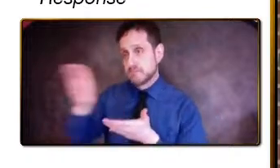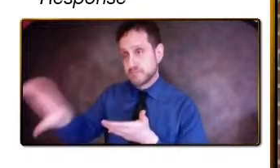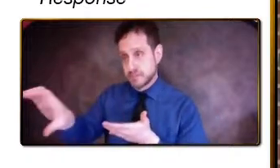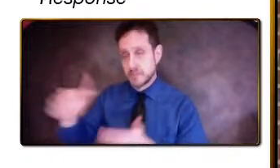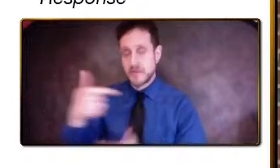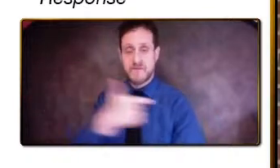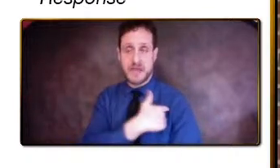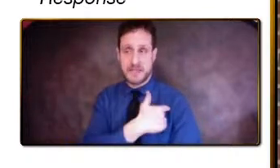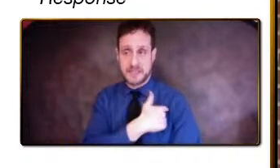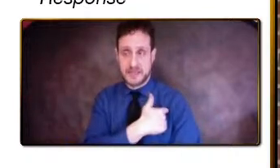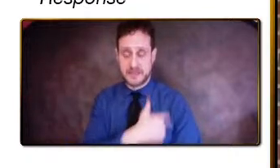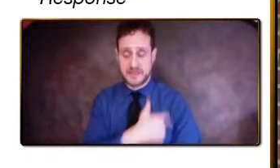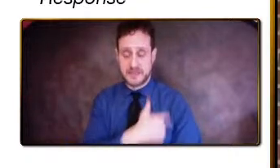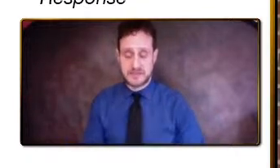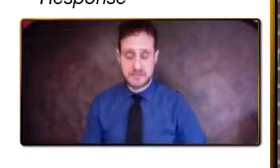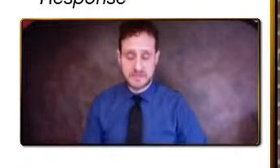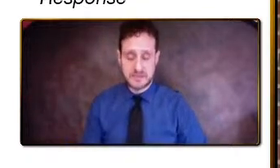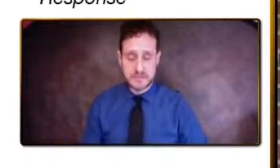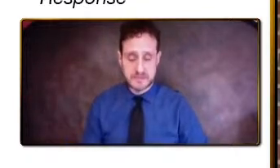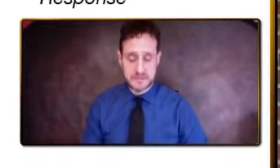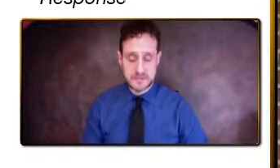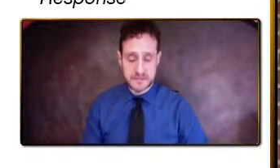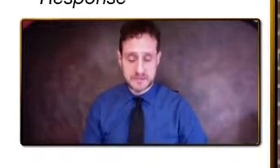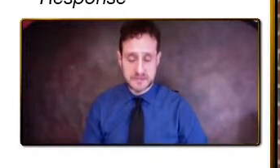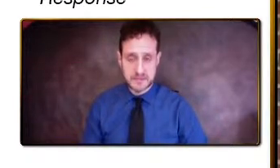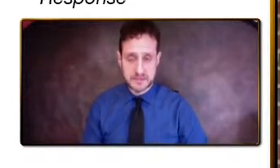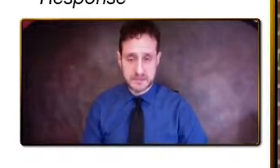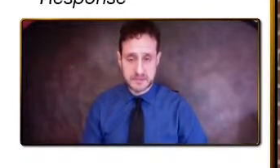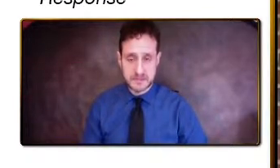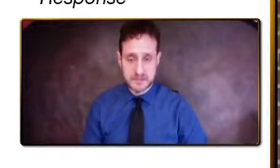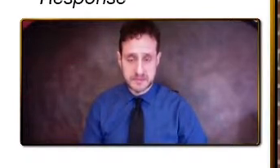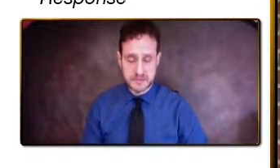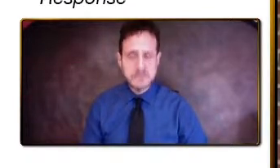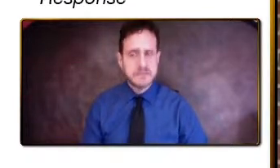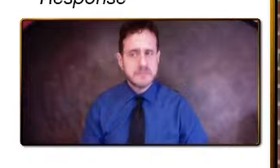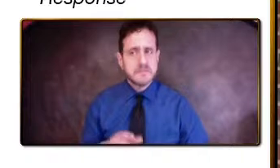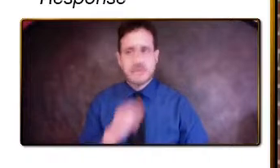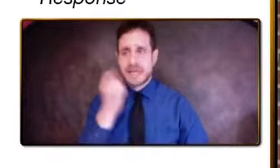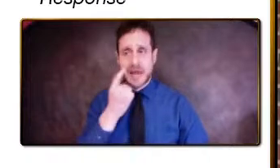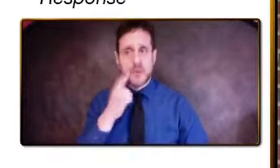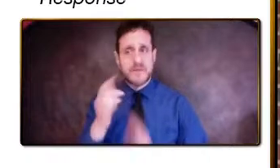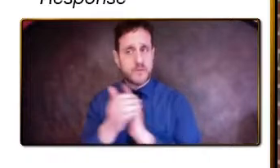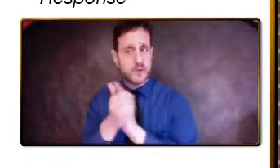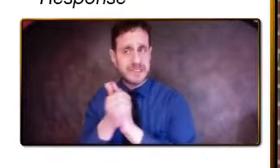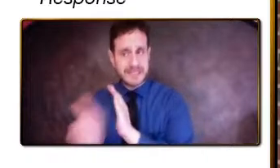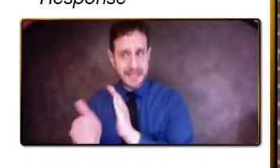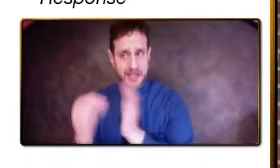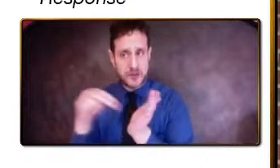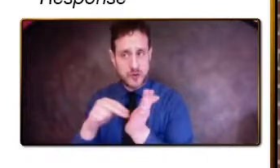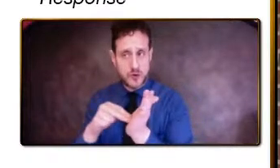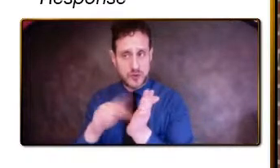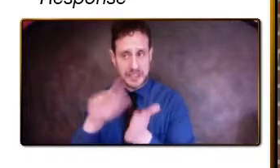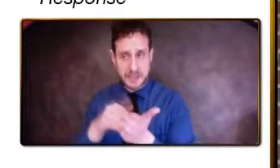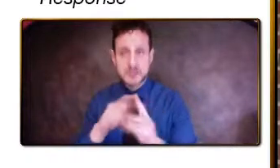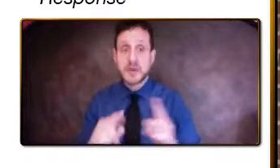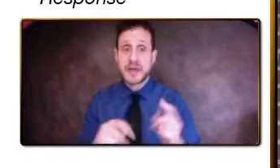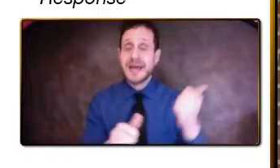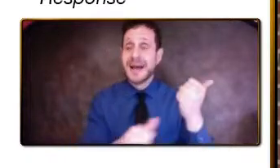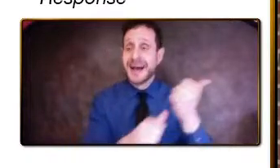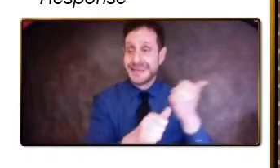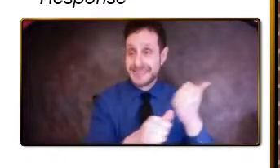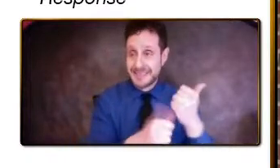includes not just our SNFs, our skilled nursing facilities, but as well assisted livings and many